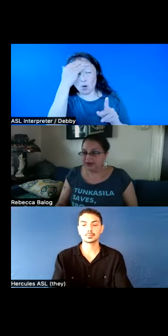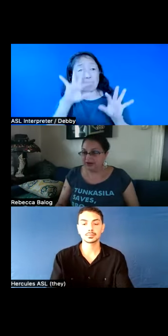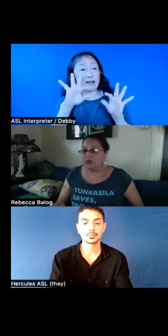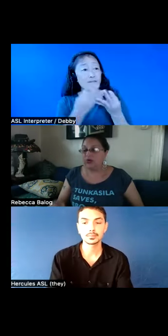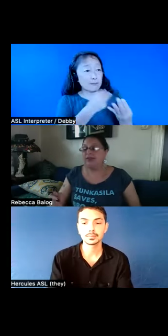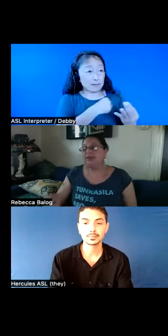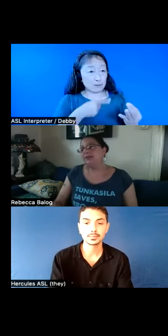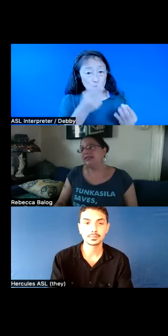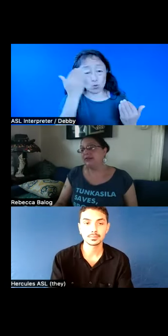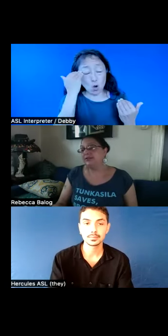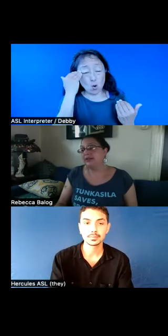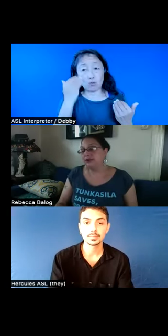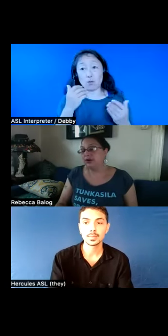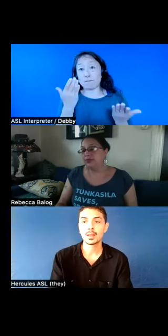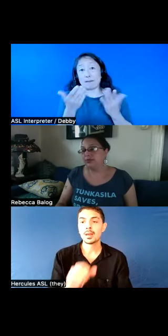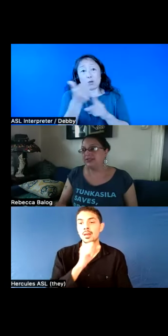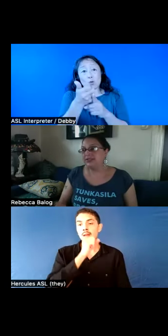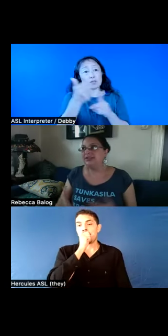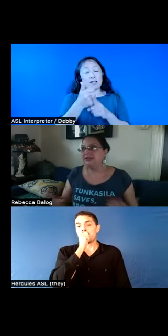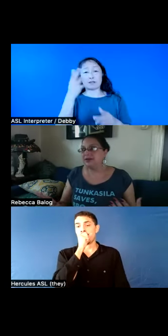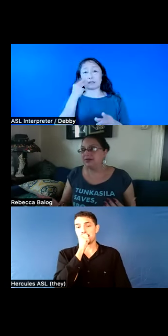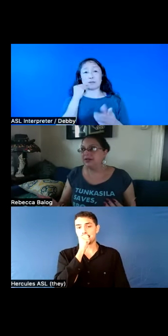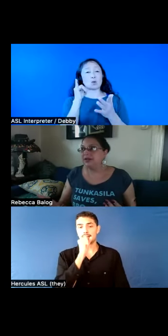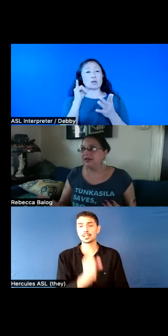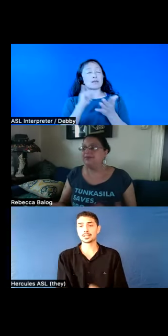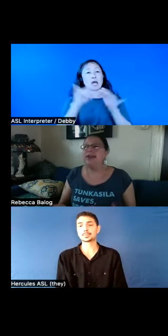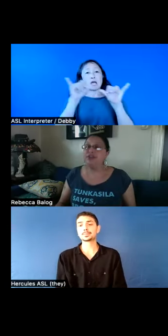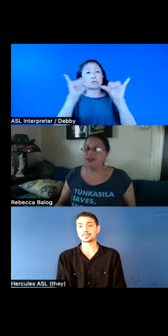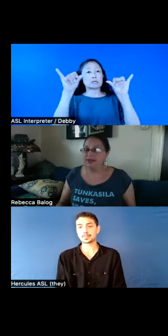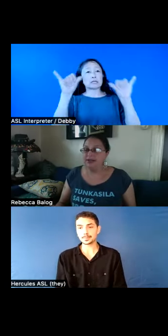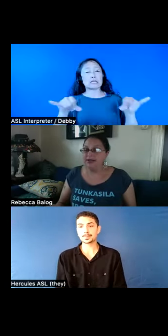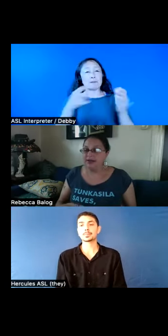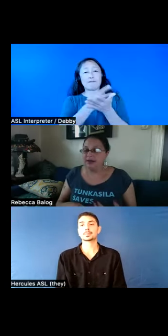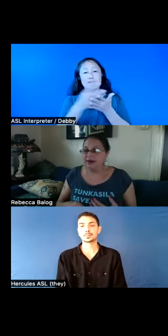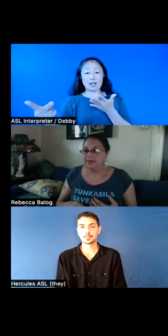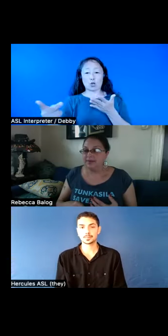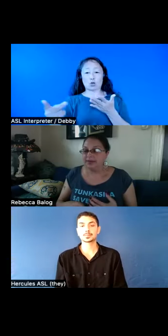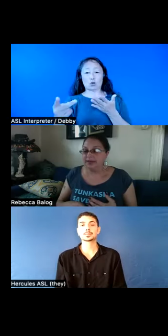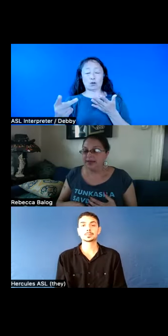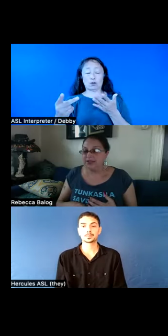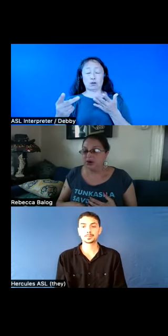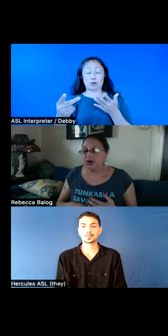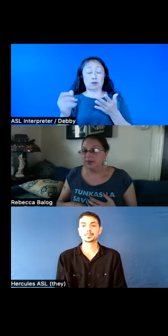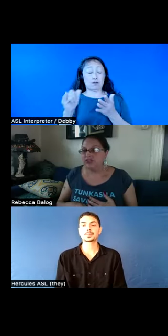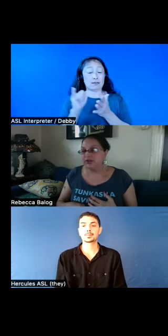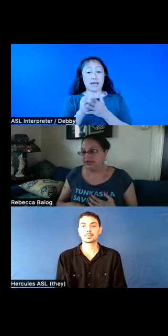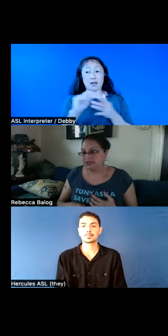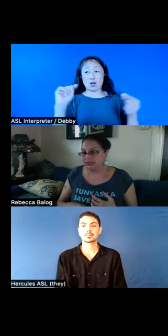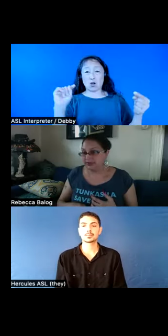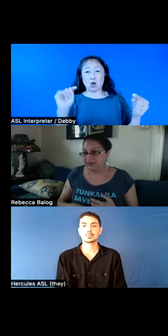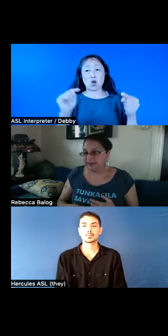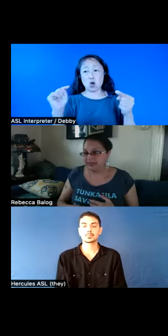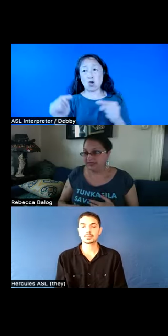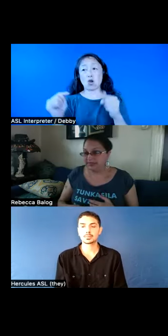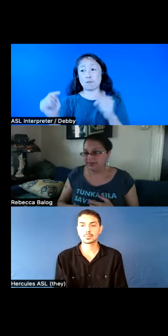they know, or even themselves that have gone through this system failure that has harmed generations